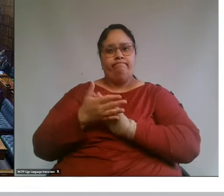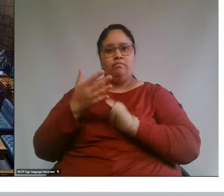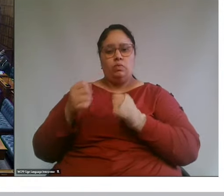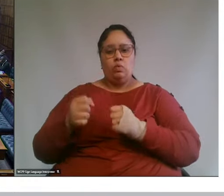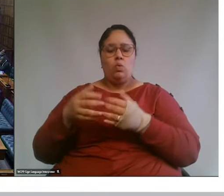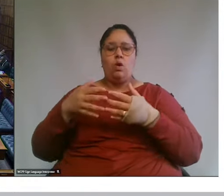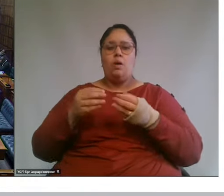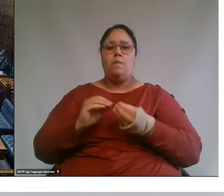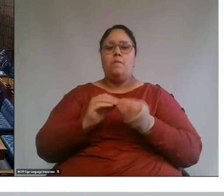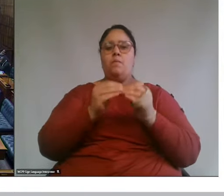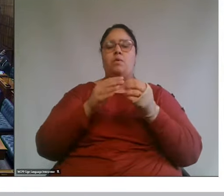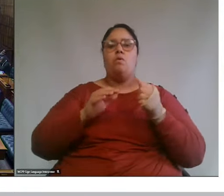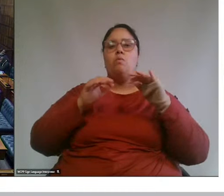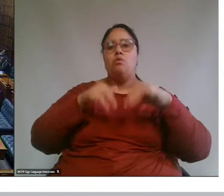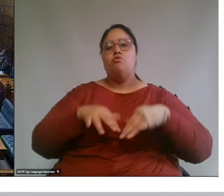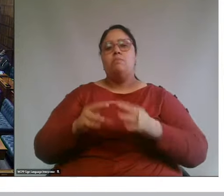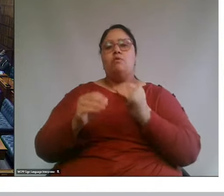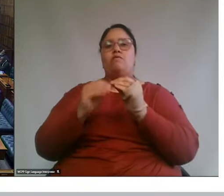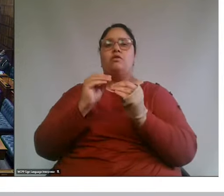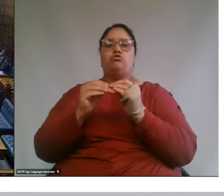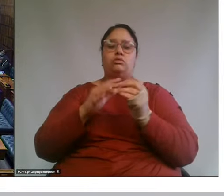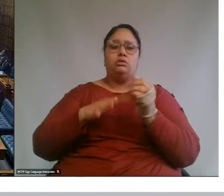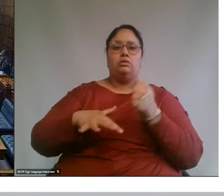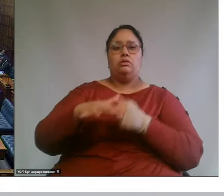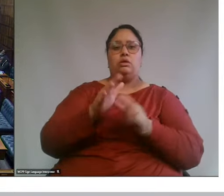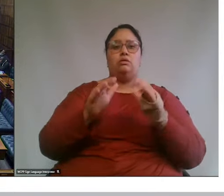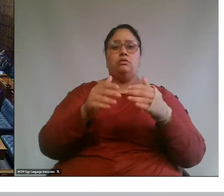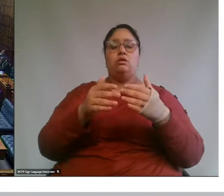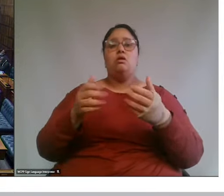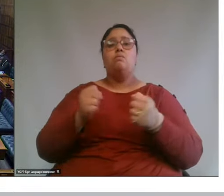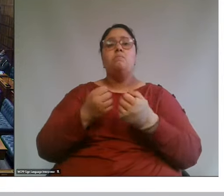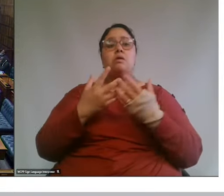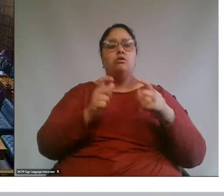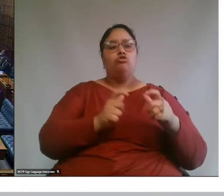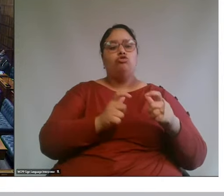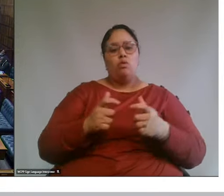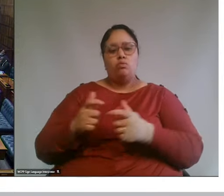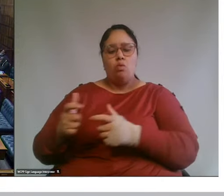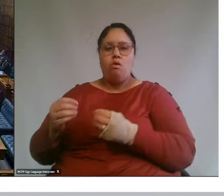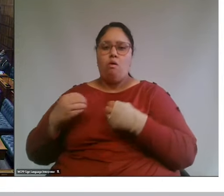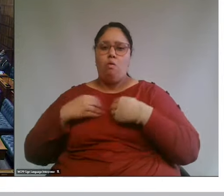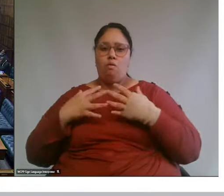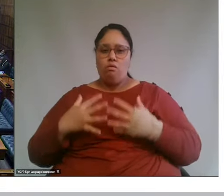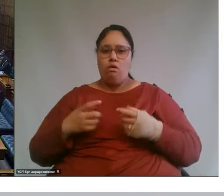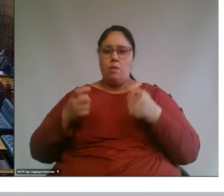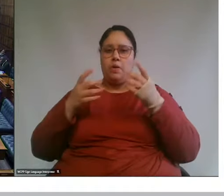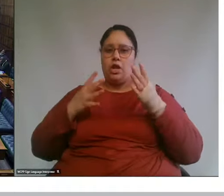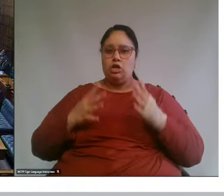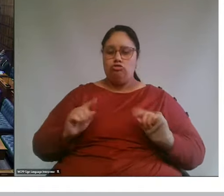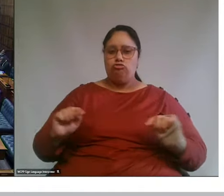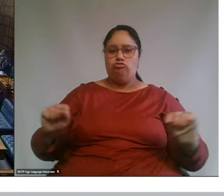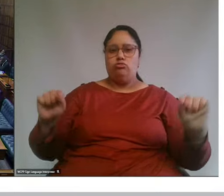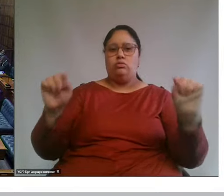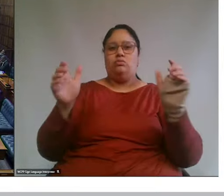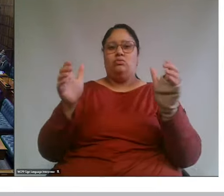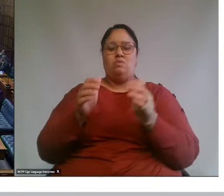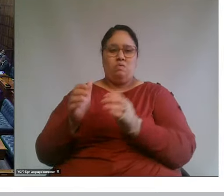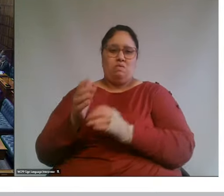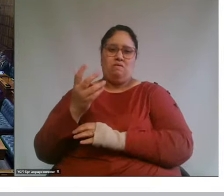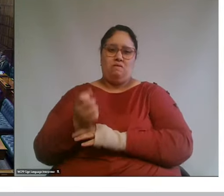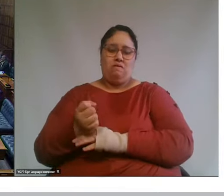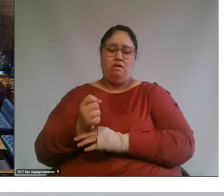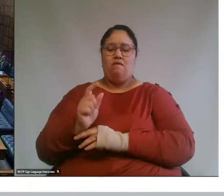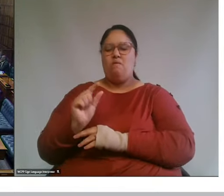manufacturing sector the majority of these are micro and small owner managers managed um uh